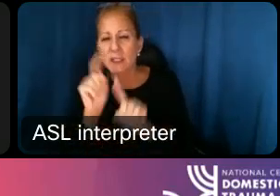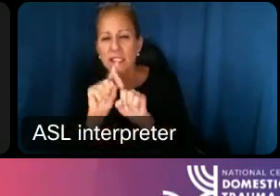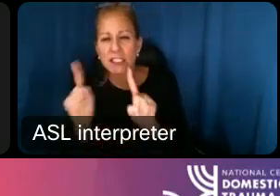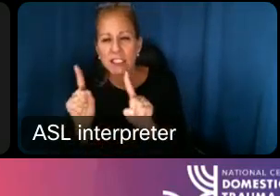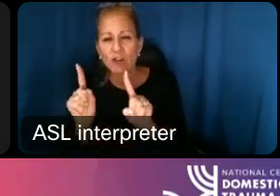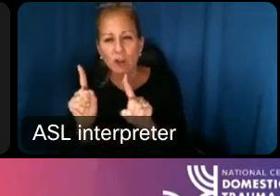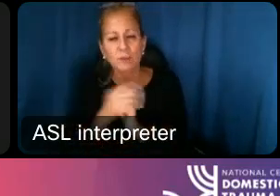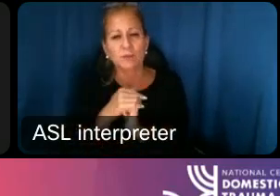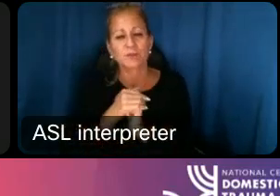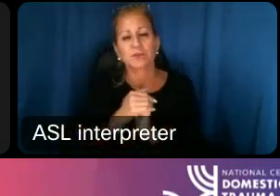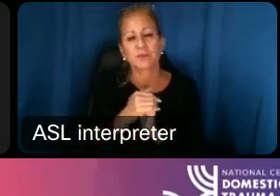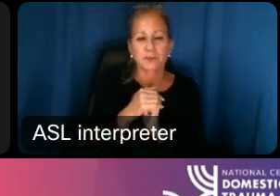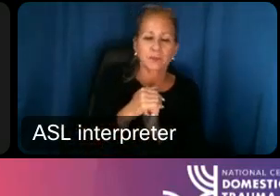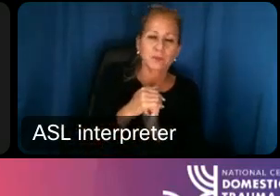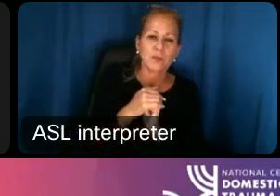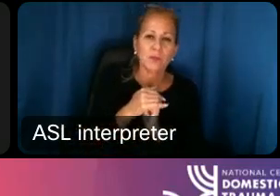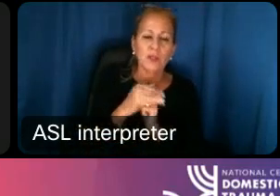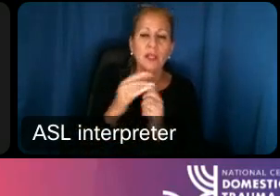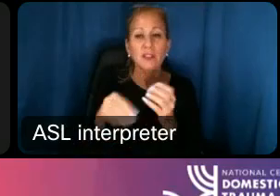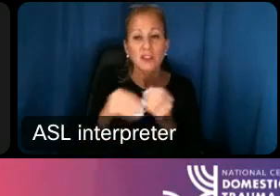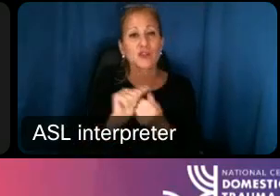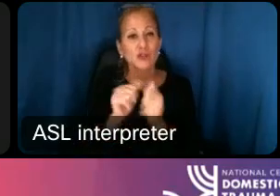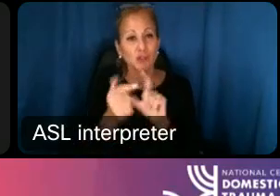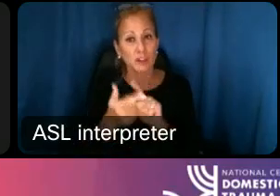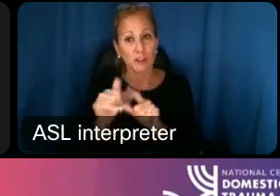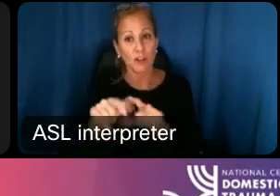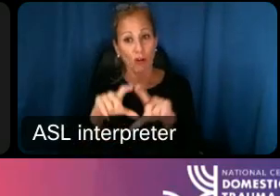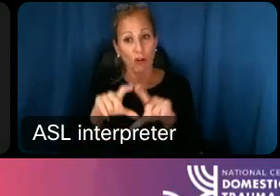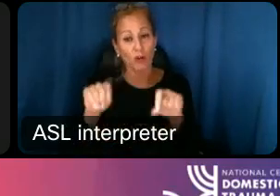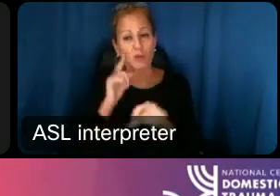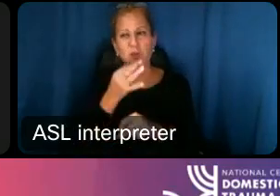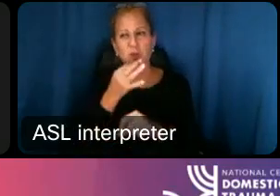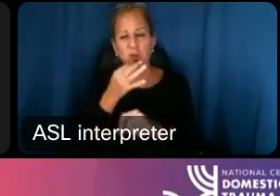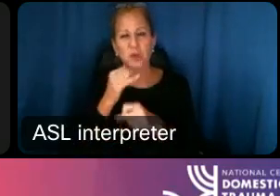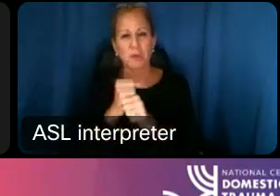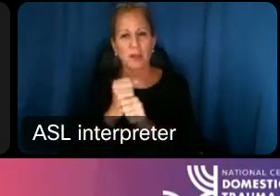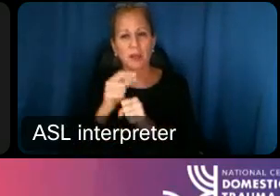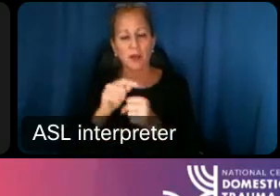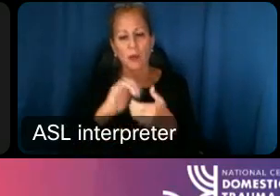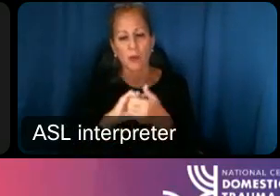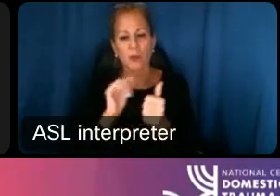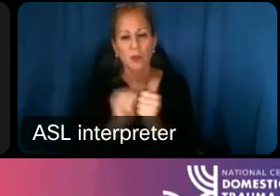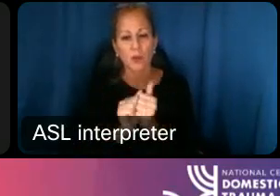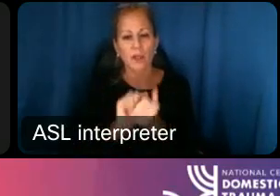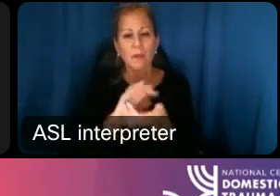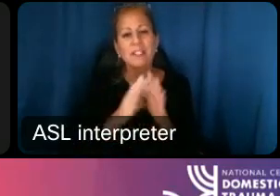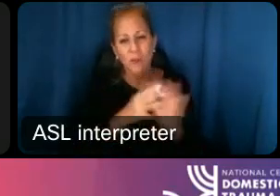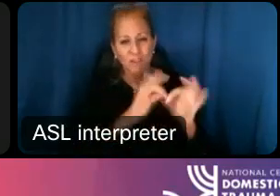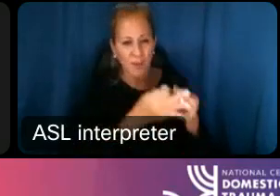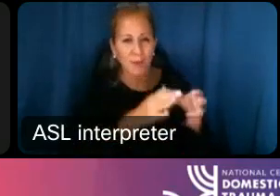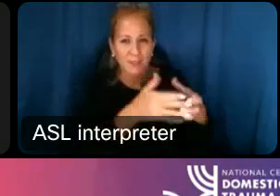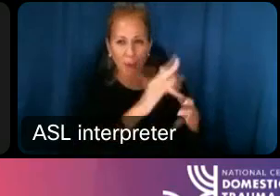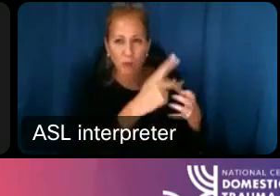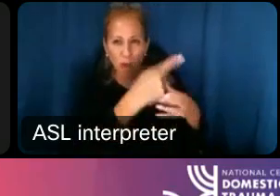conversation prompts. Additional translations of palm cards will be made soon in partnership again with Peaceful Families